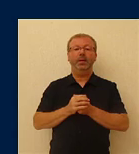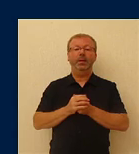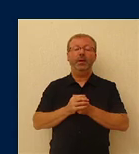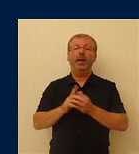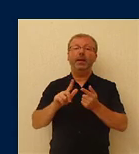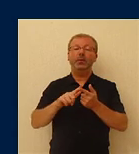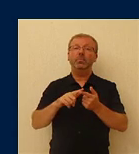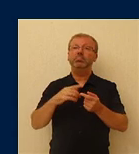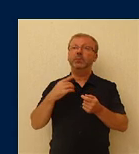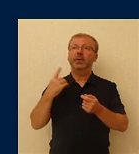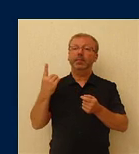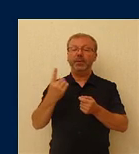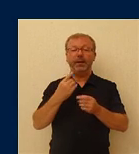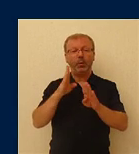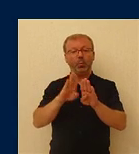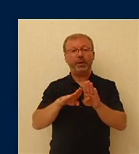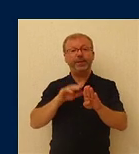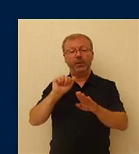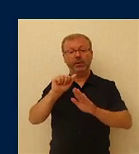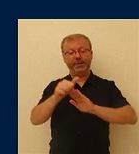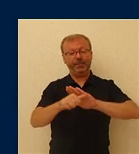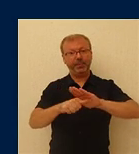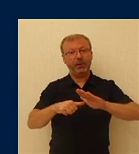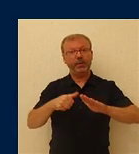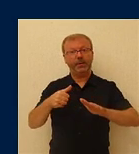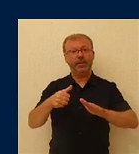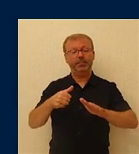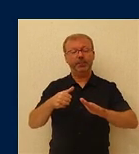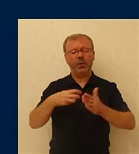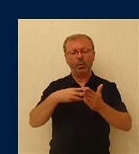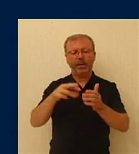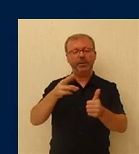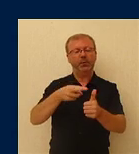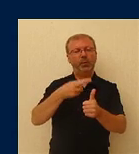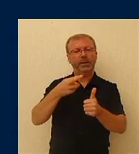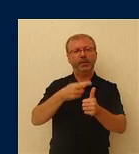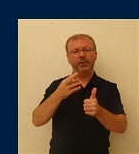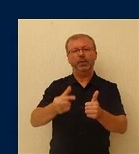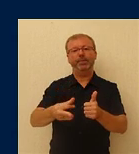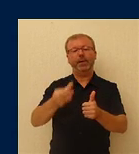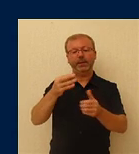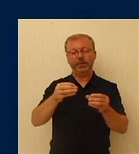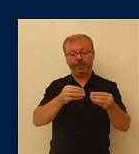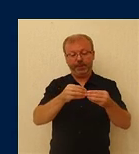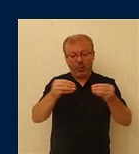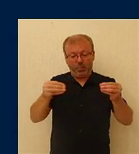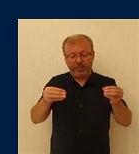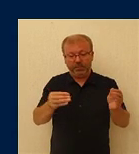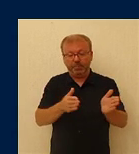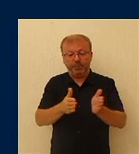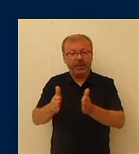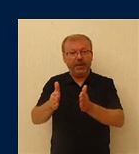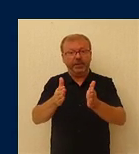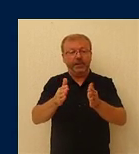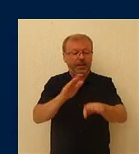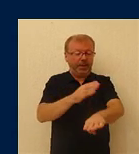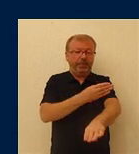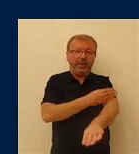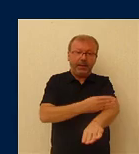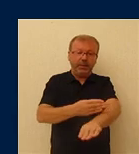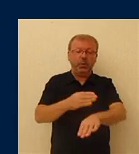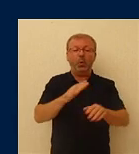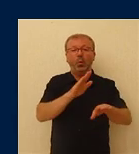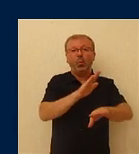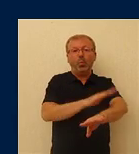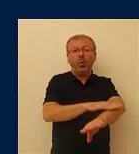experience. When ready, you find the open path and begin walking, staying on the path which will take you